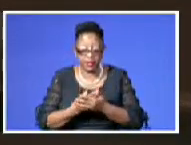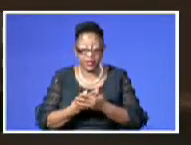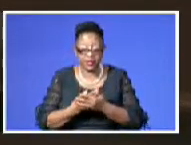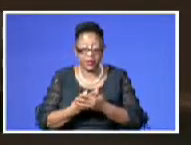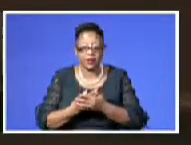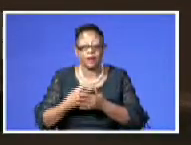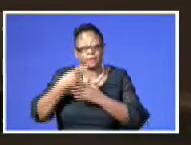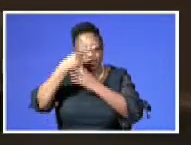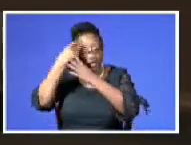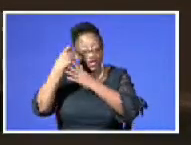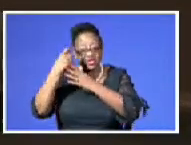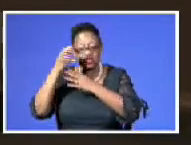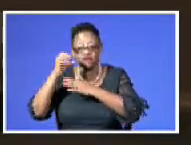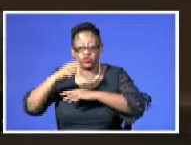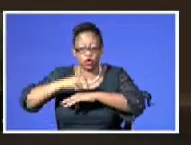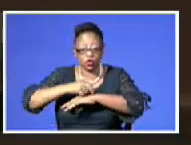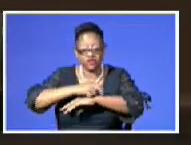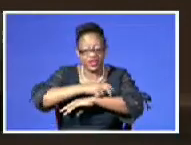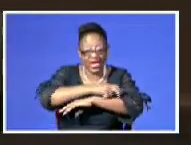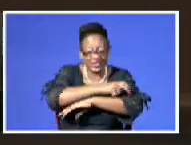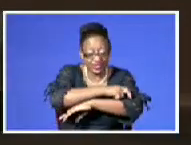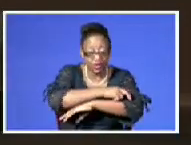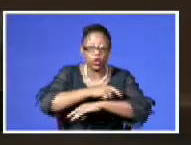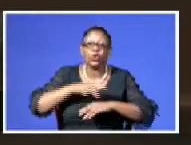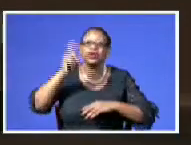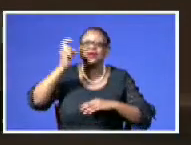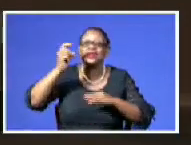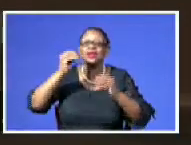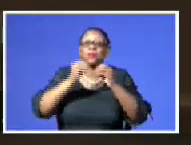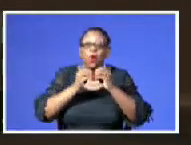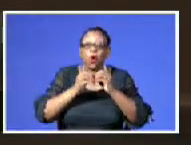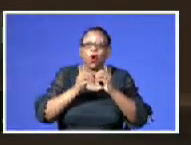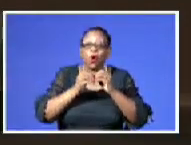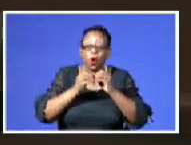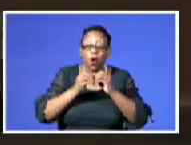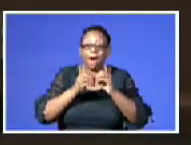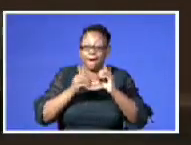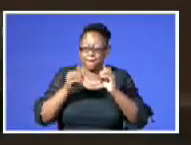expenditure that we anticipated as a result of COVID-19 is going to be somewhere around $770 million.